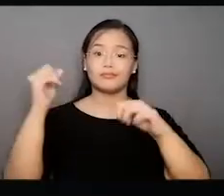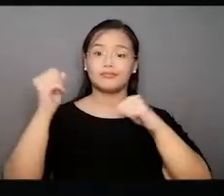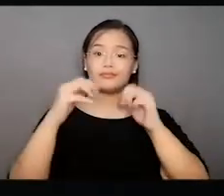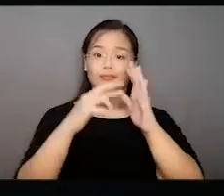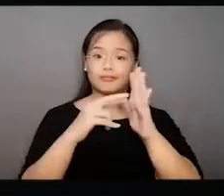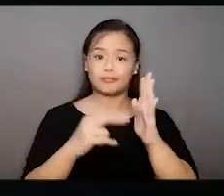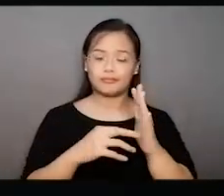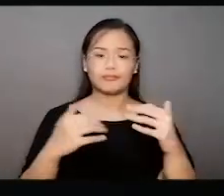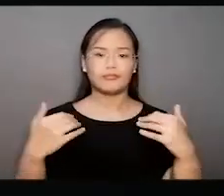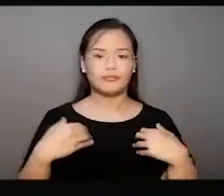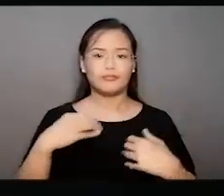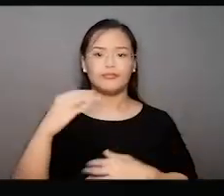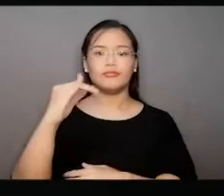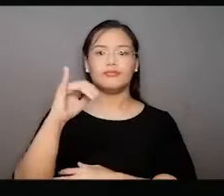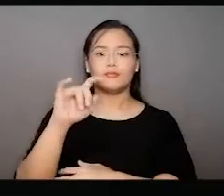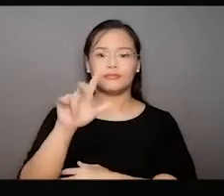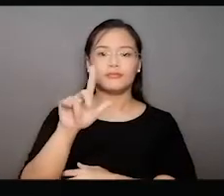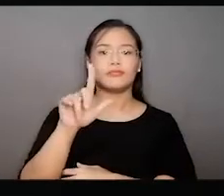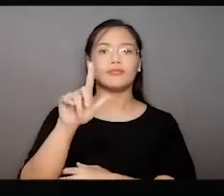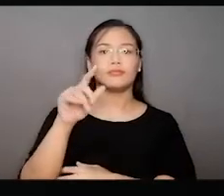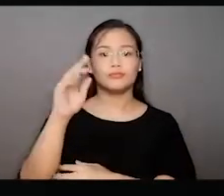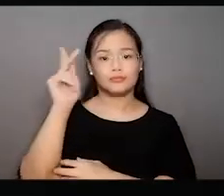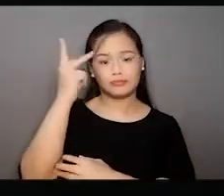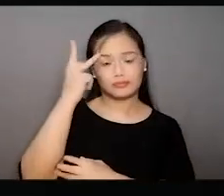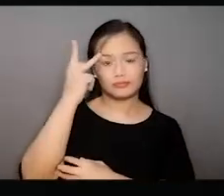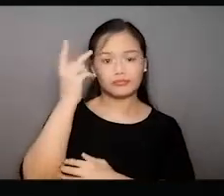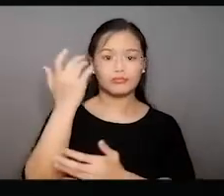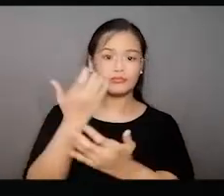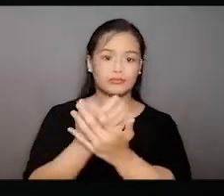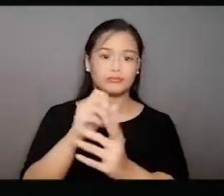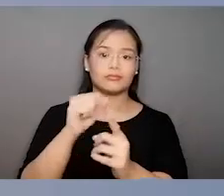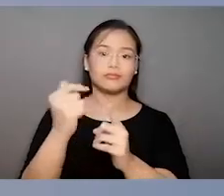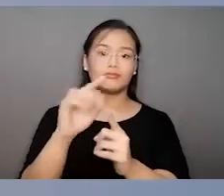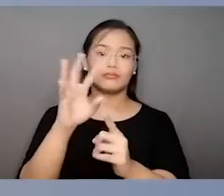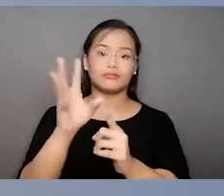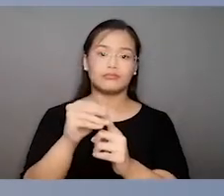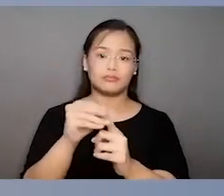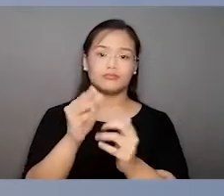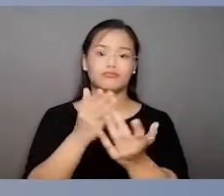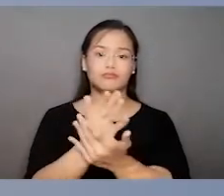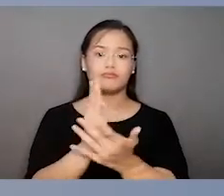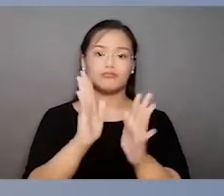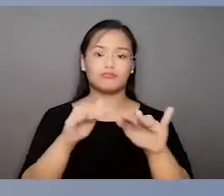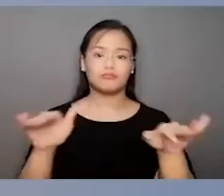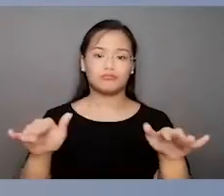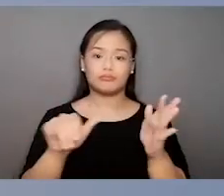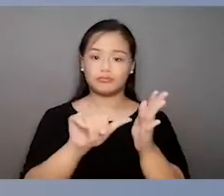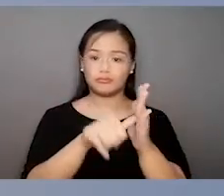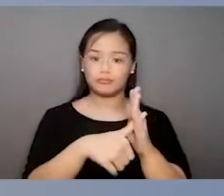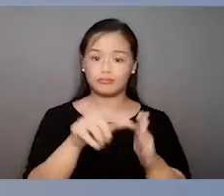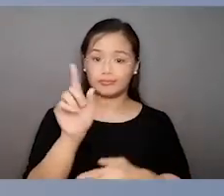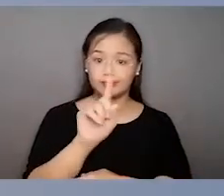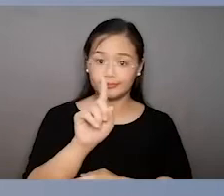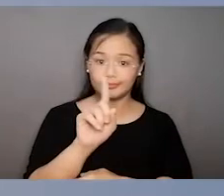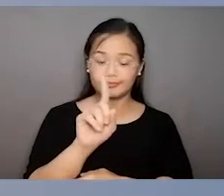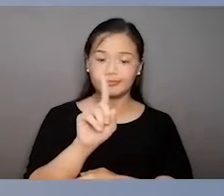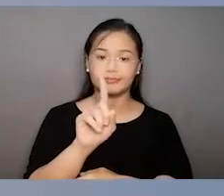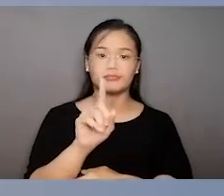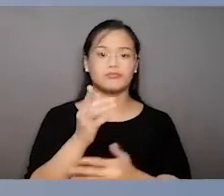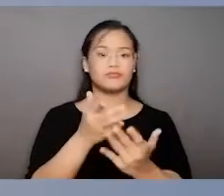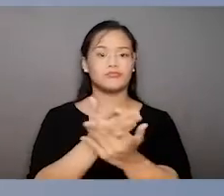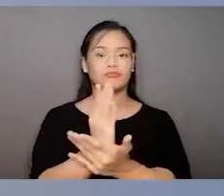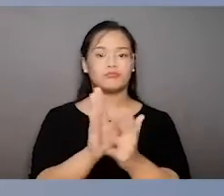encompasses the civil, political, economic, social, and cultural rights of children, giving emphasis on the right to